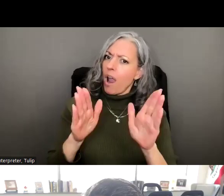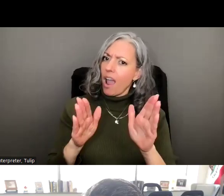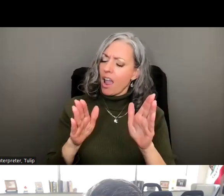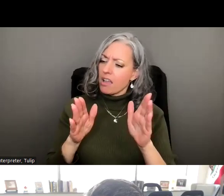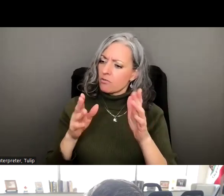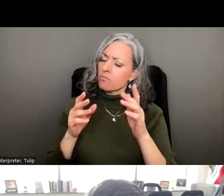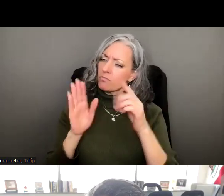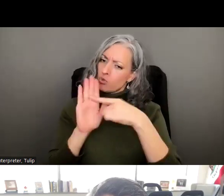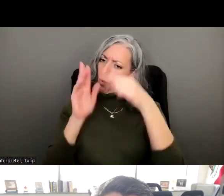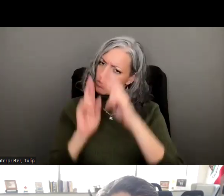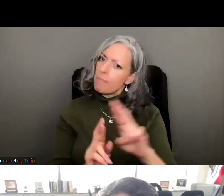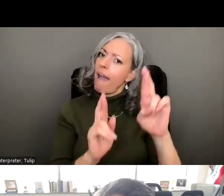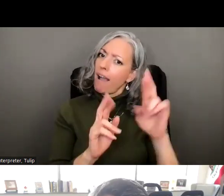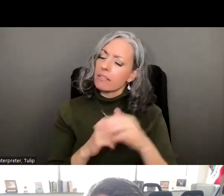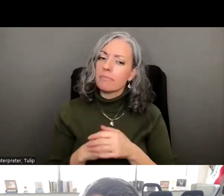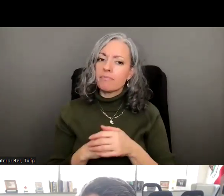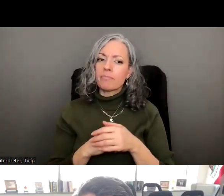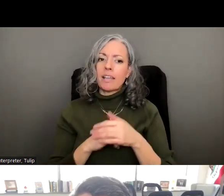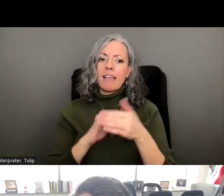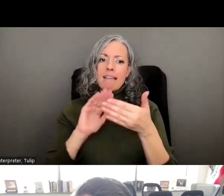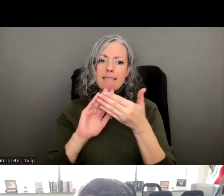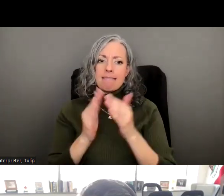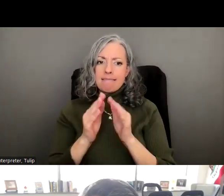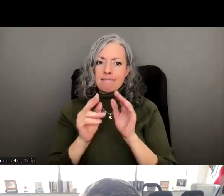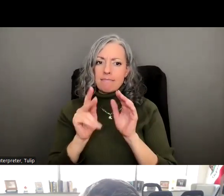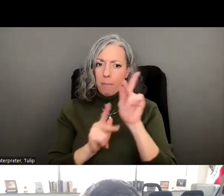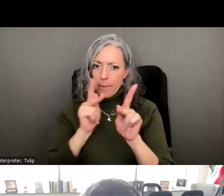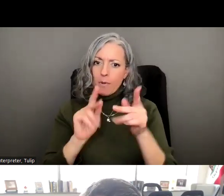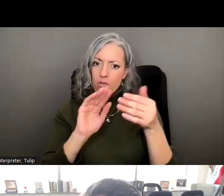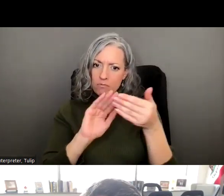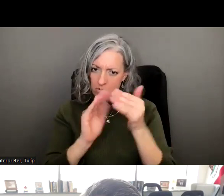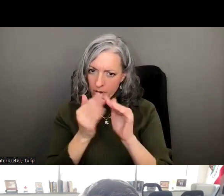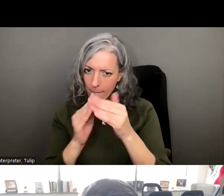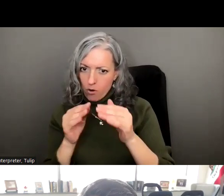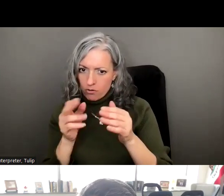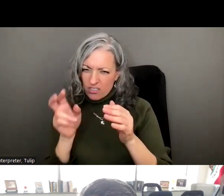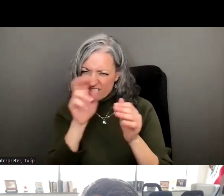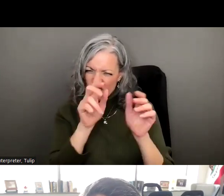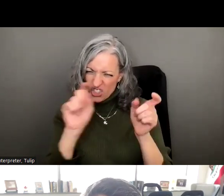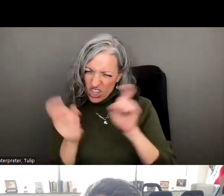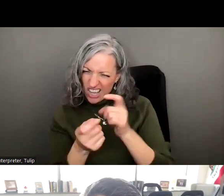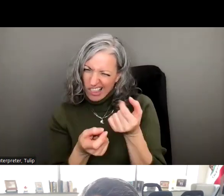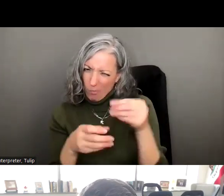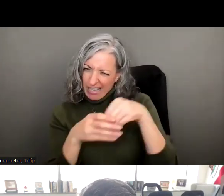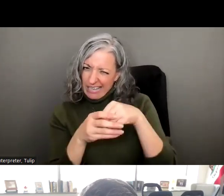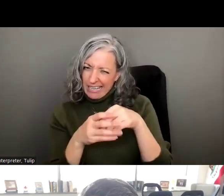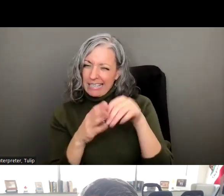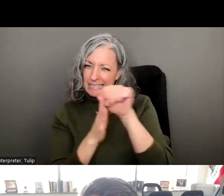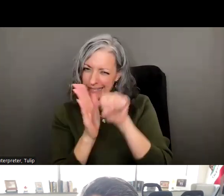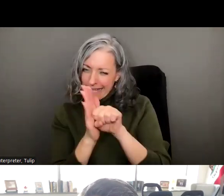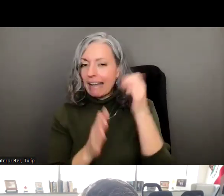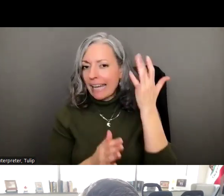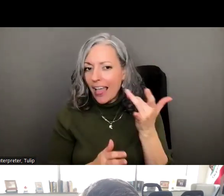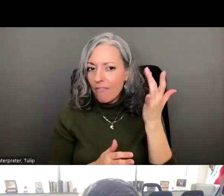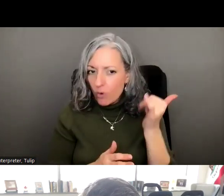dignifying. And the population has shifted, particularly in certain parts of the state. We know that in the Inland Empire, the